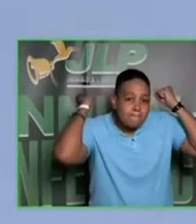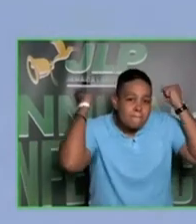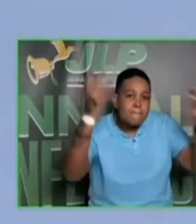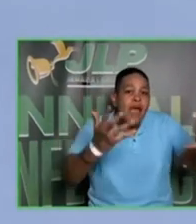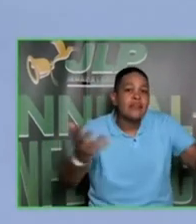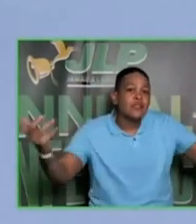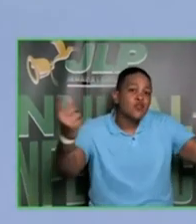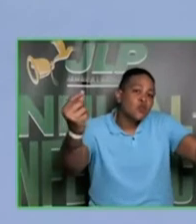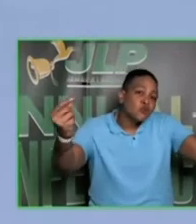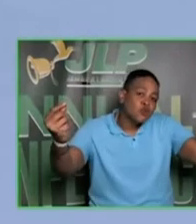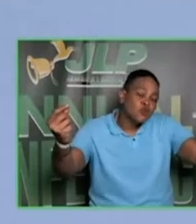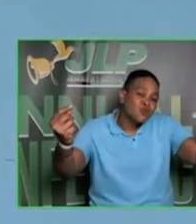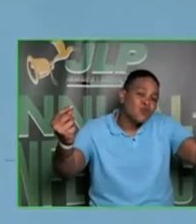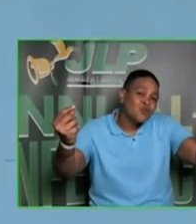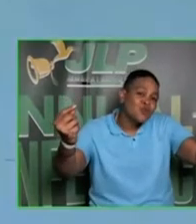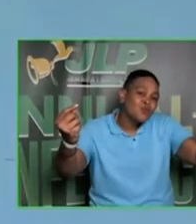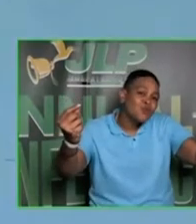do.